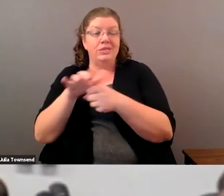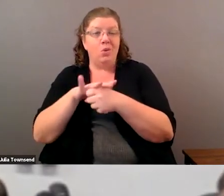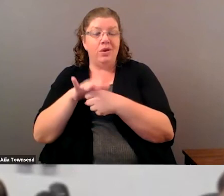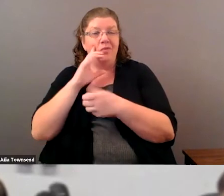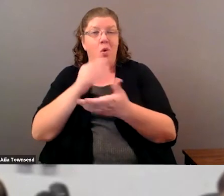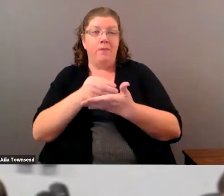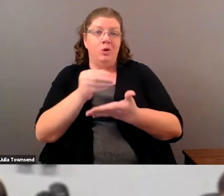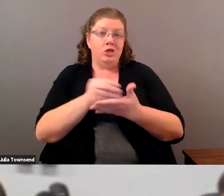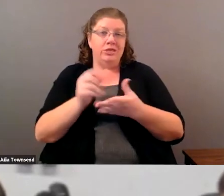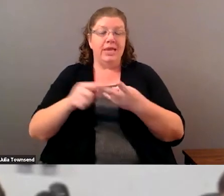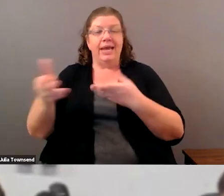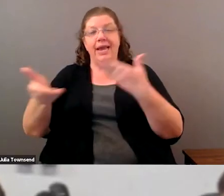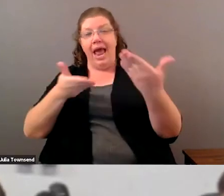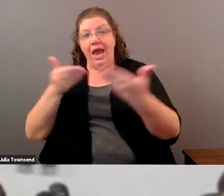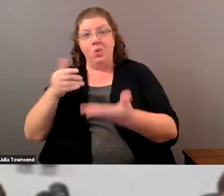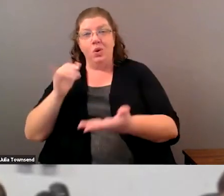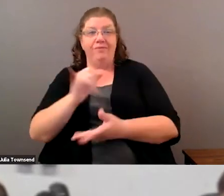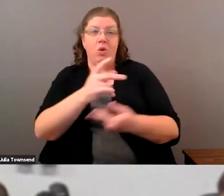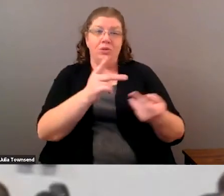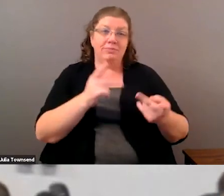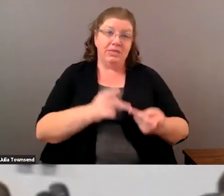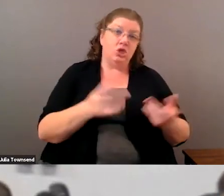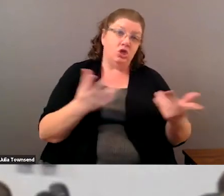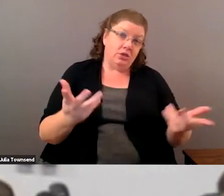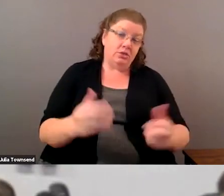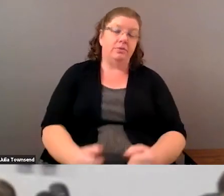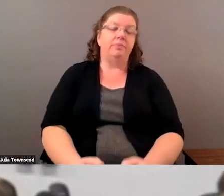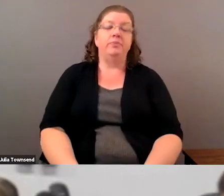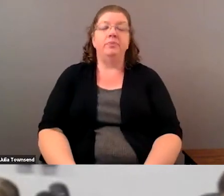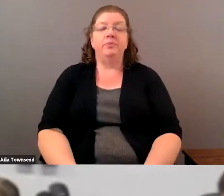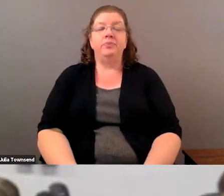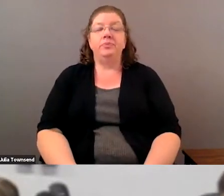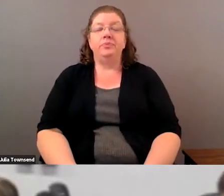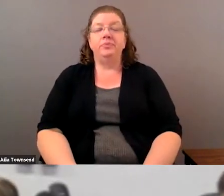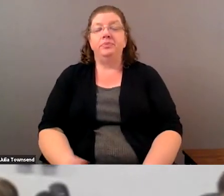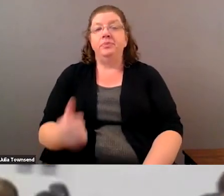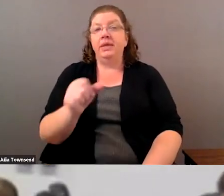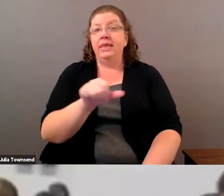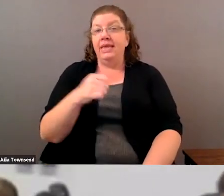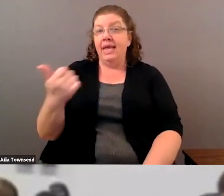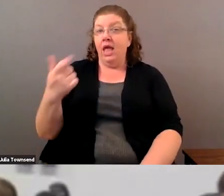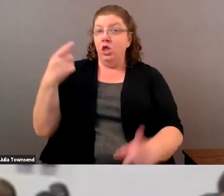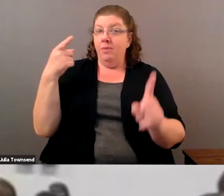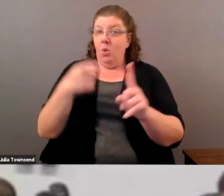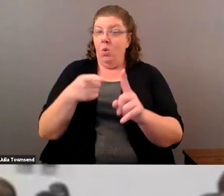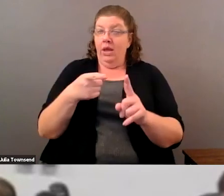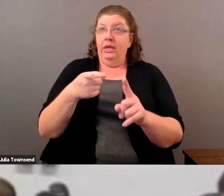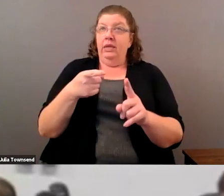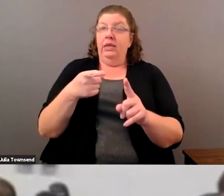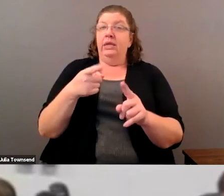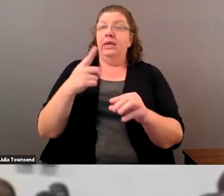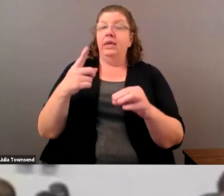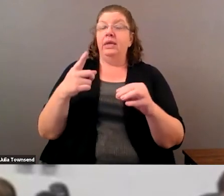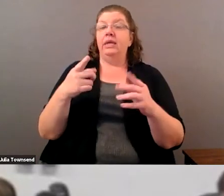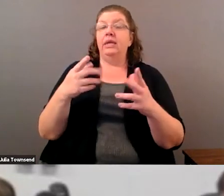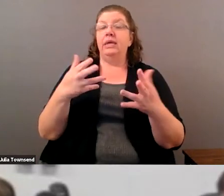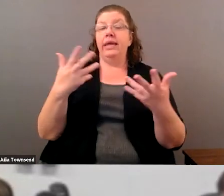and hiring of these positions. The other point I wanted to make is about